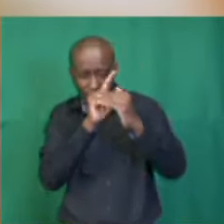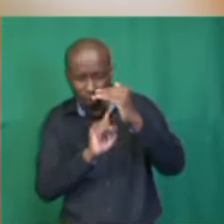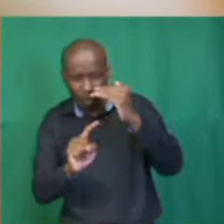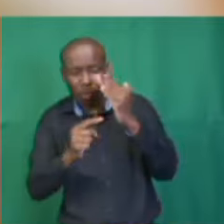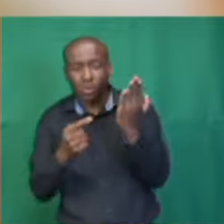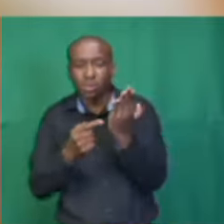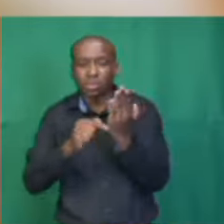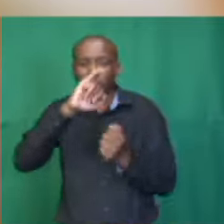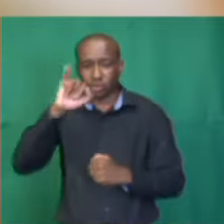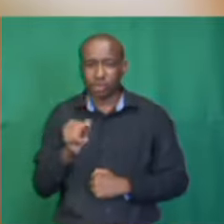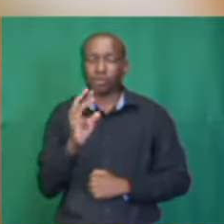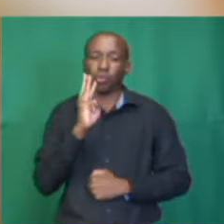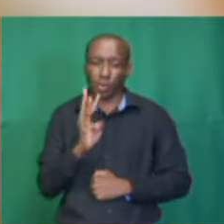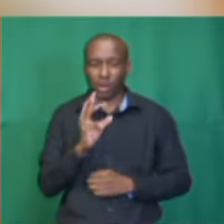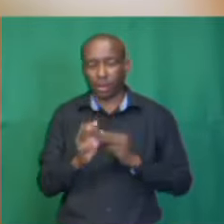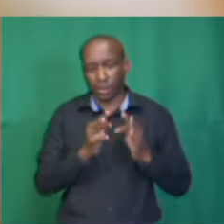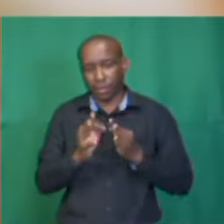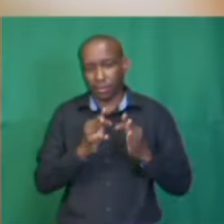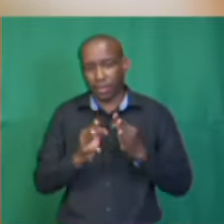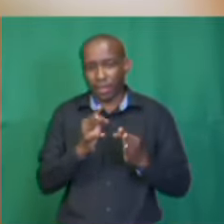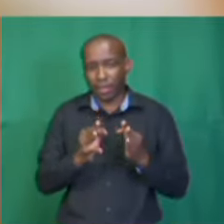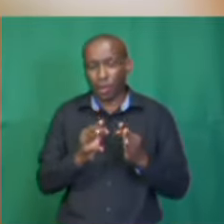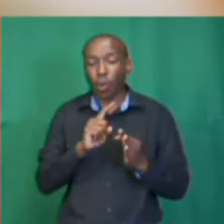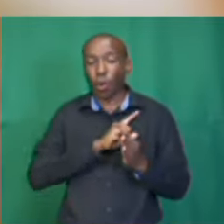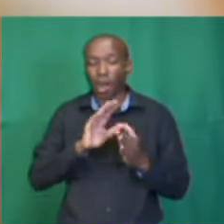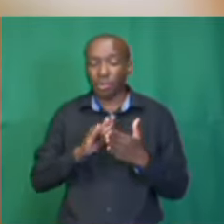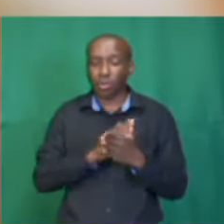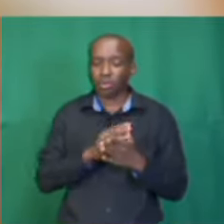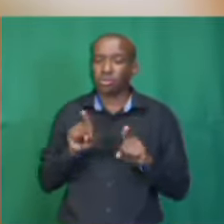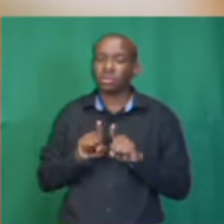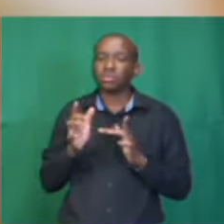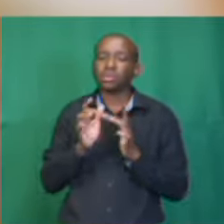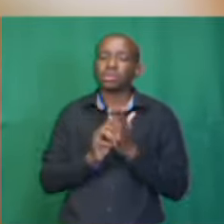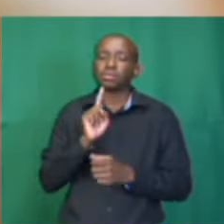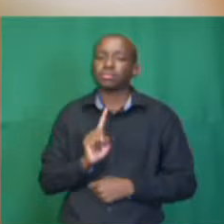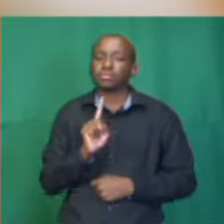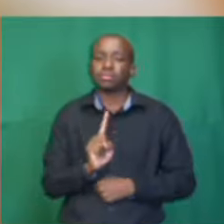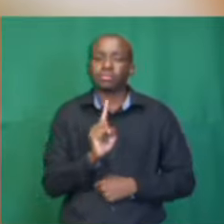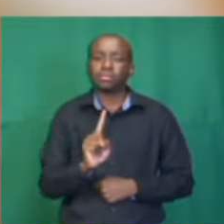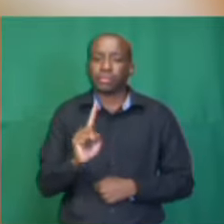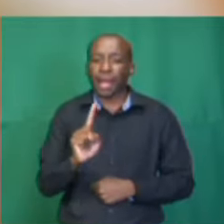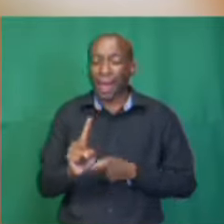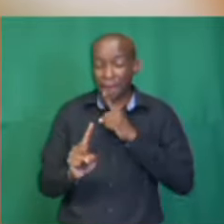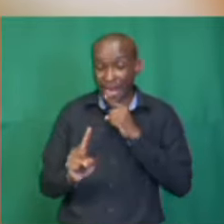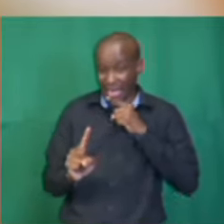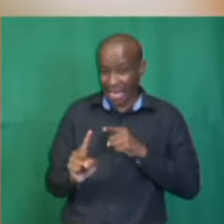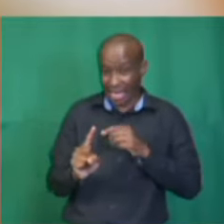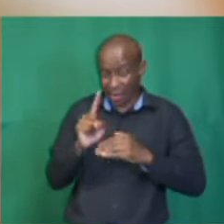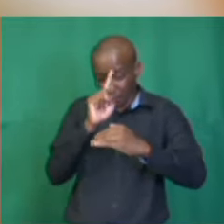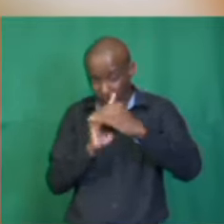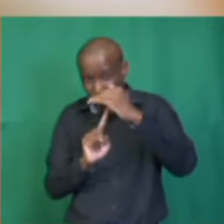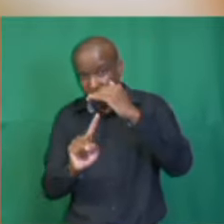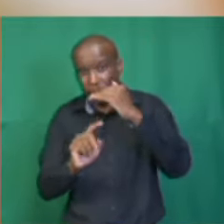entry into Jerusalem, because it was not just an ordinary entry, but it was one that was